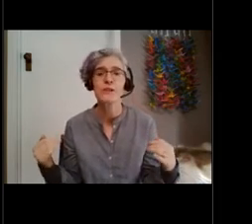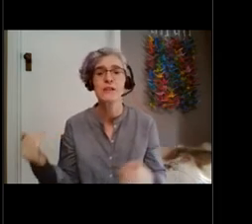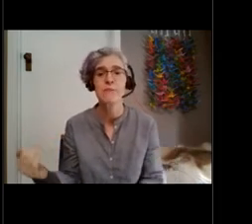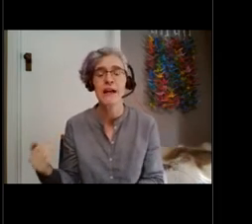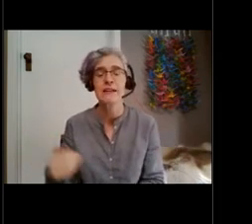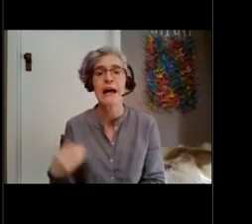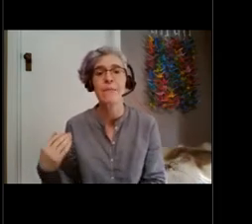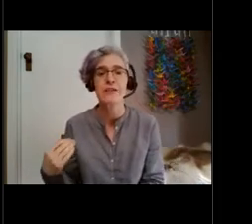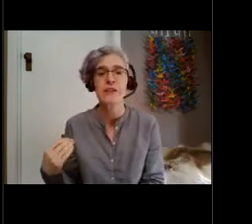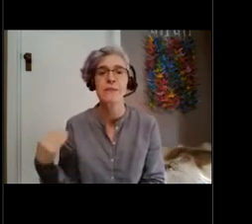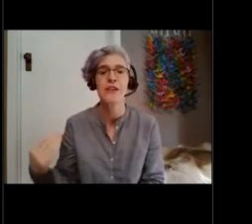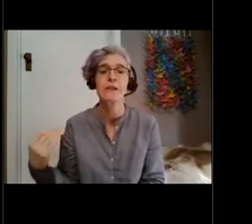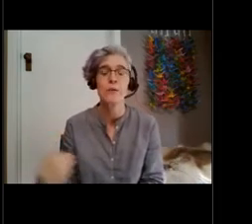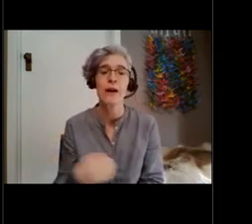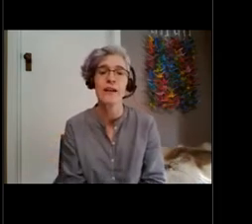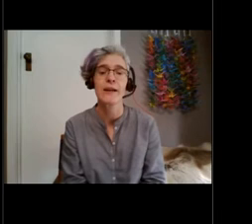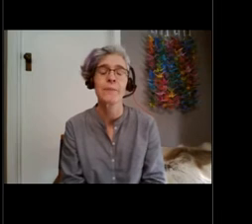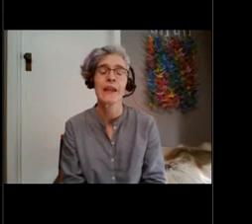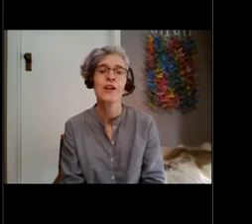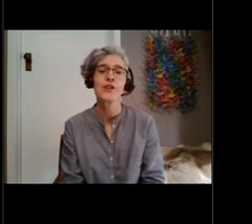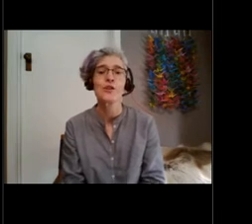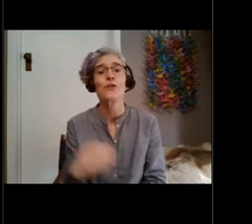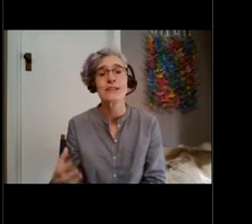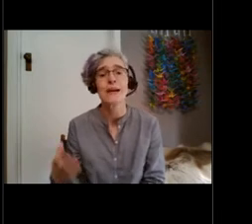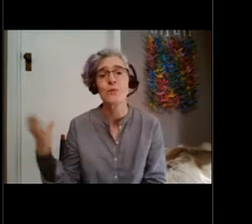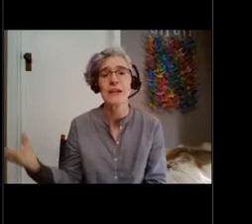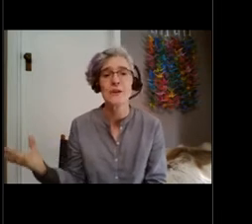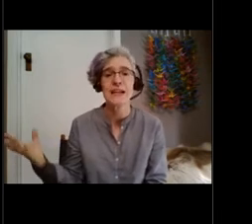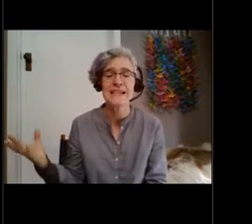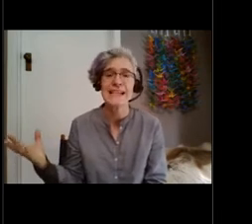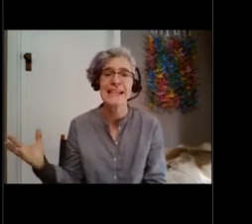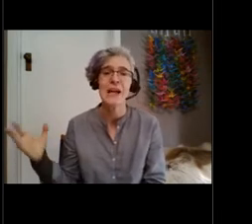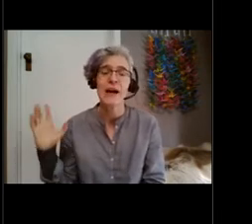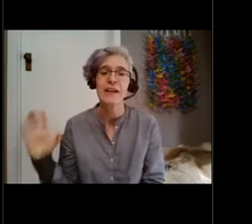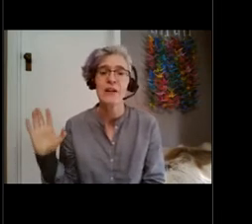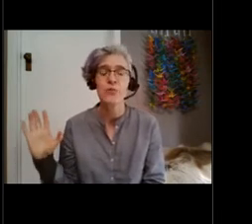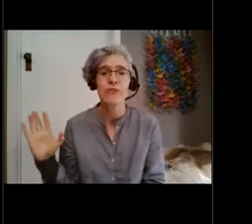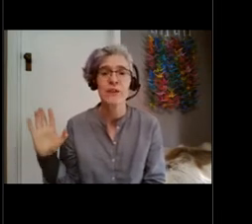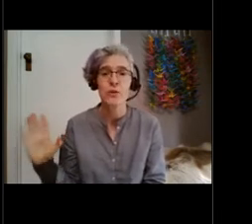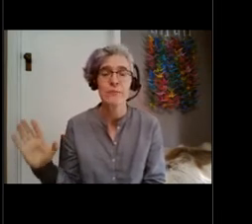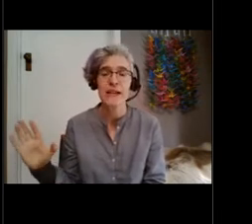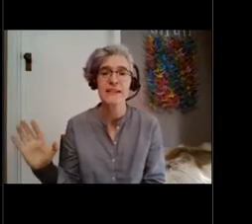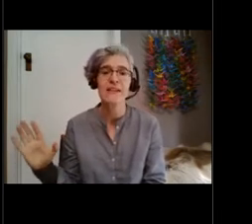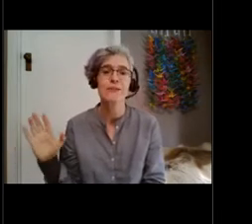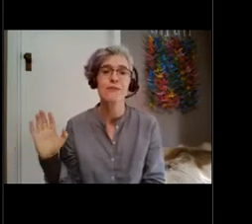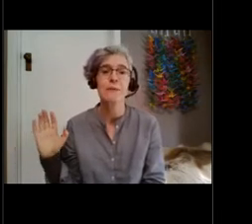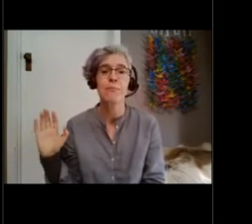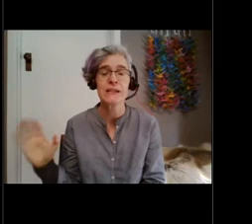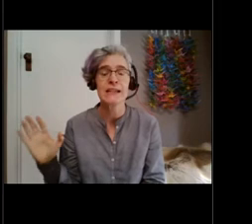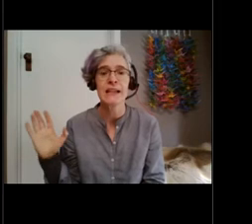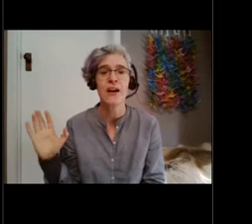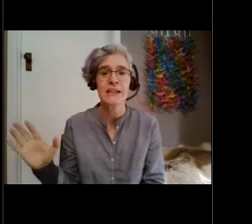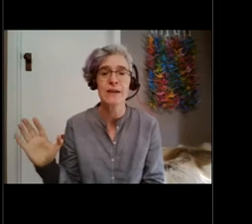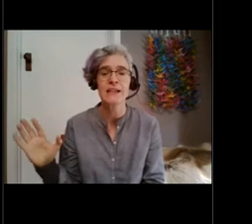to respond to the demand and how much demand there is for parking. So for example, we know that in our city, parking at around the Courtney Place area is